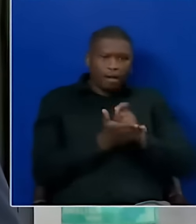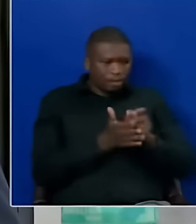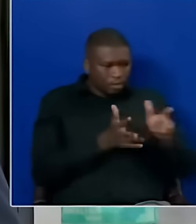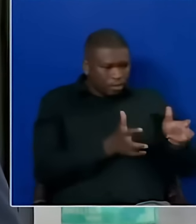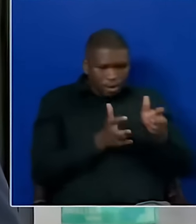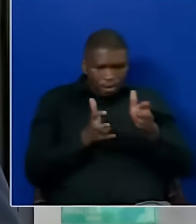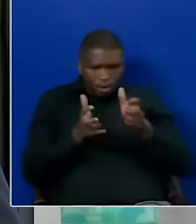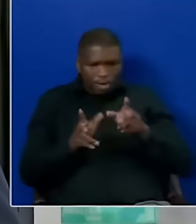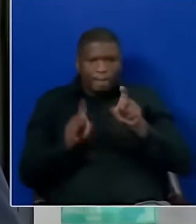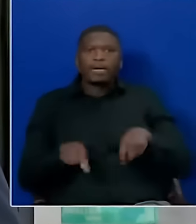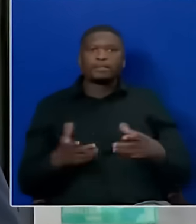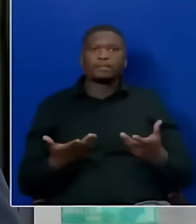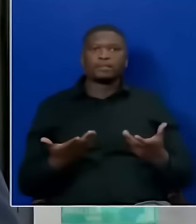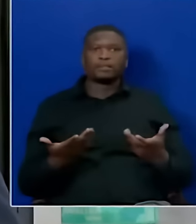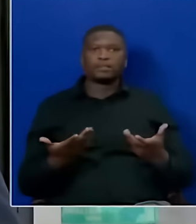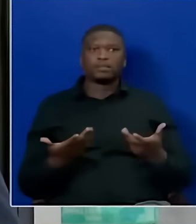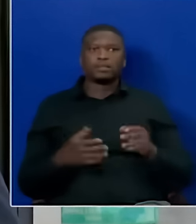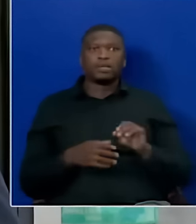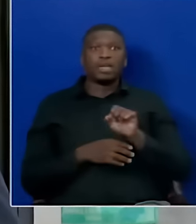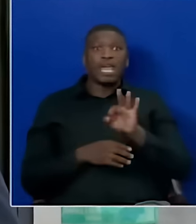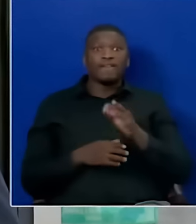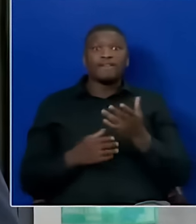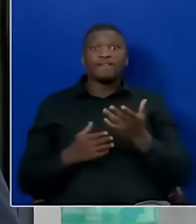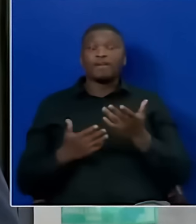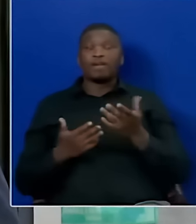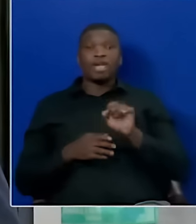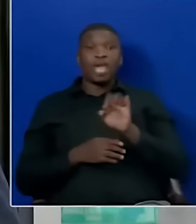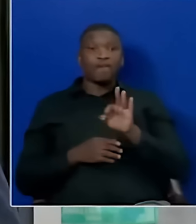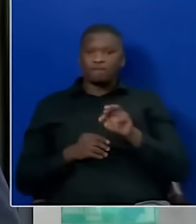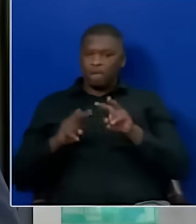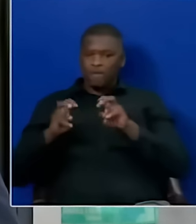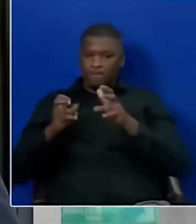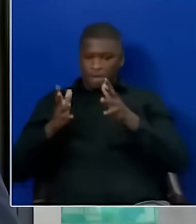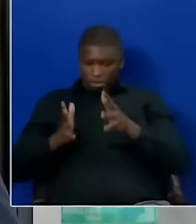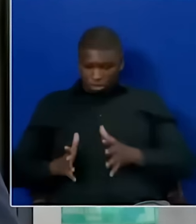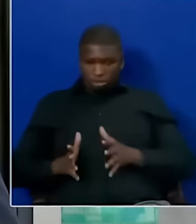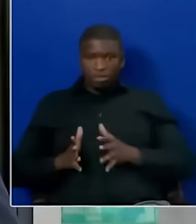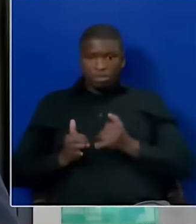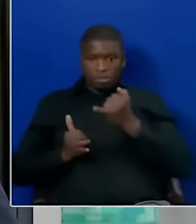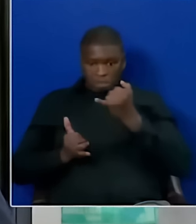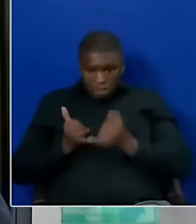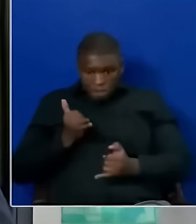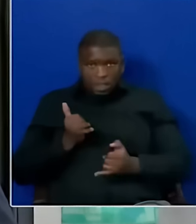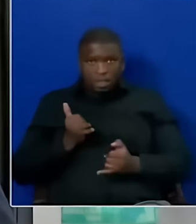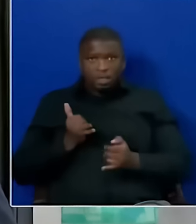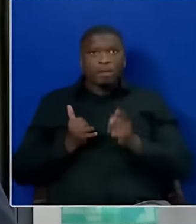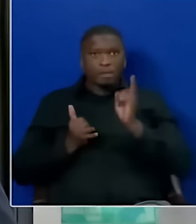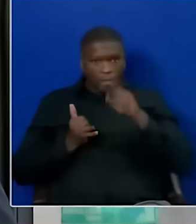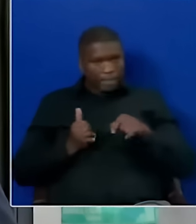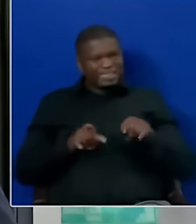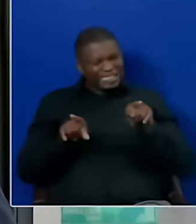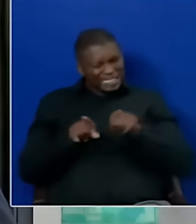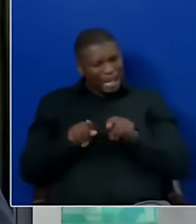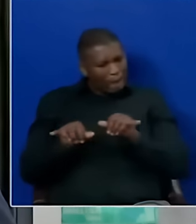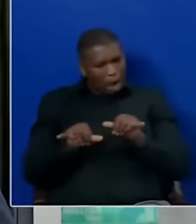the investigating officer has written a wrong case number, you document it as you see it,